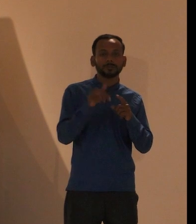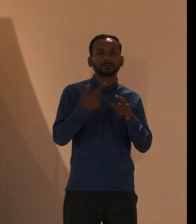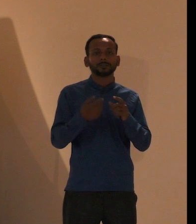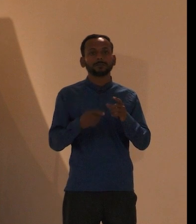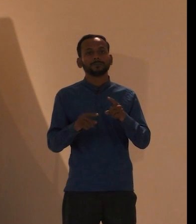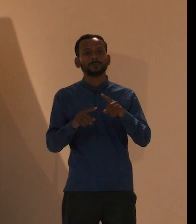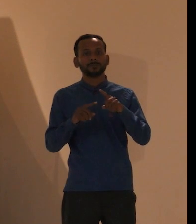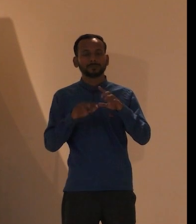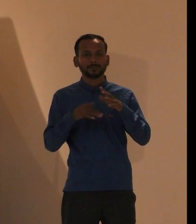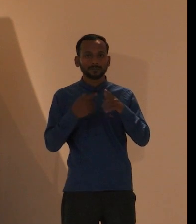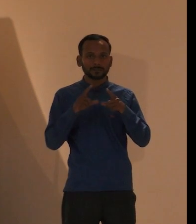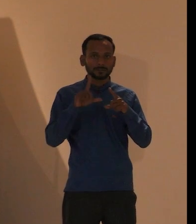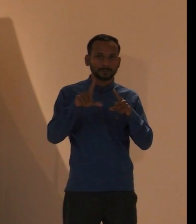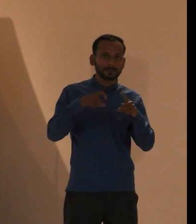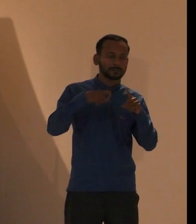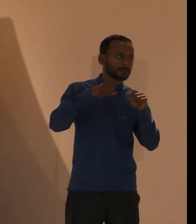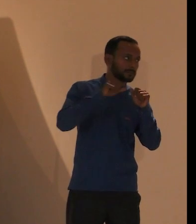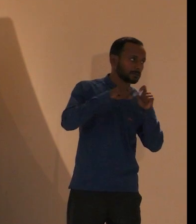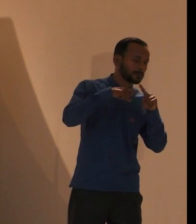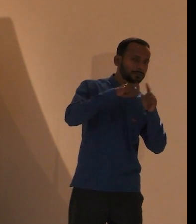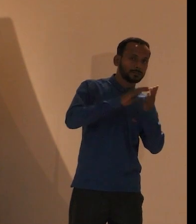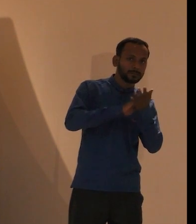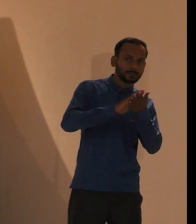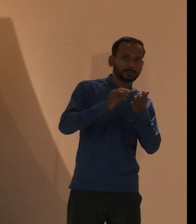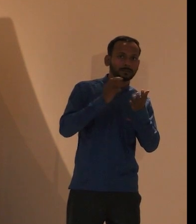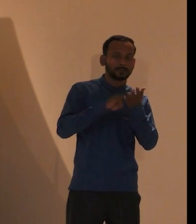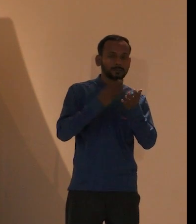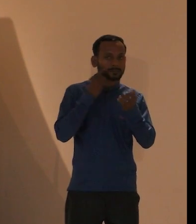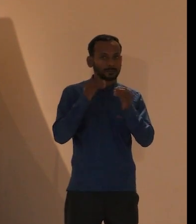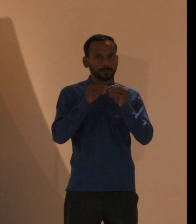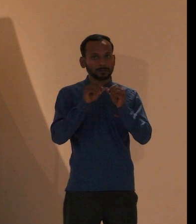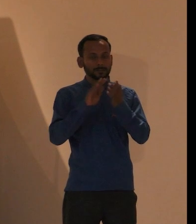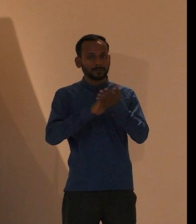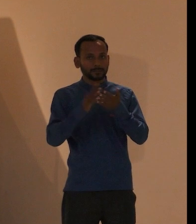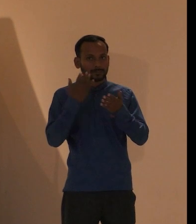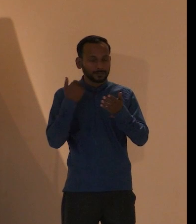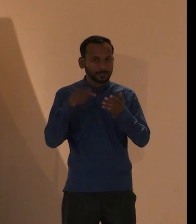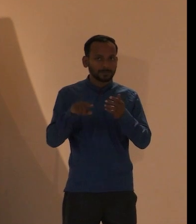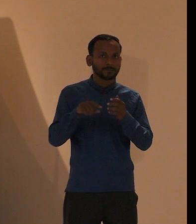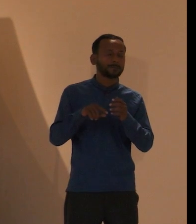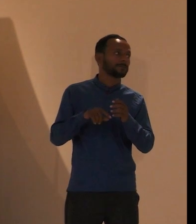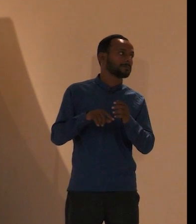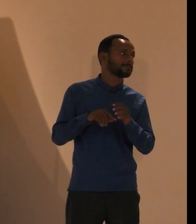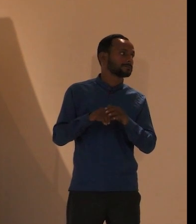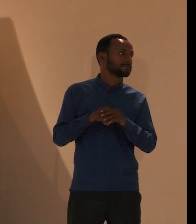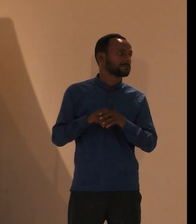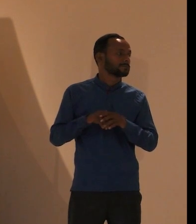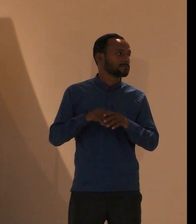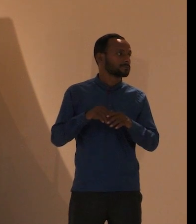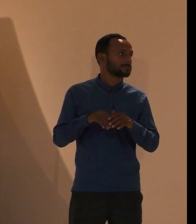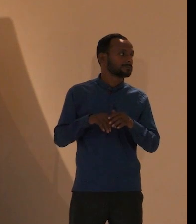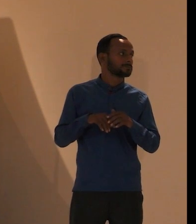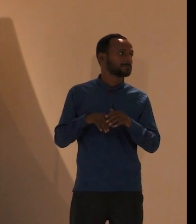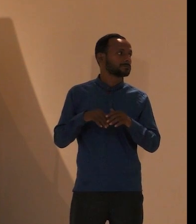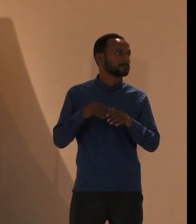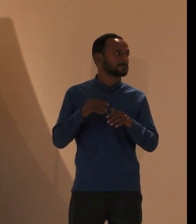of whom there are many, many artifacts, hundreds of them in our collection from the very outset. But he